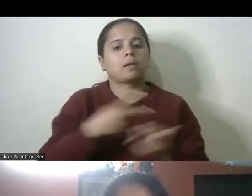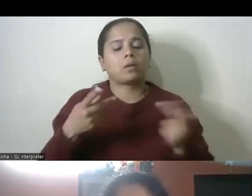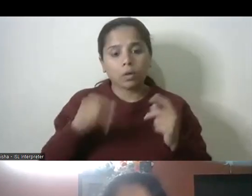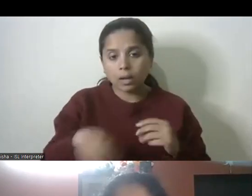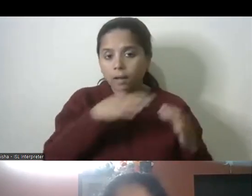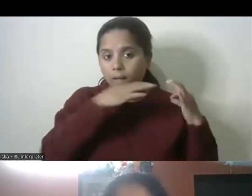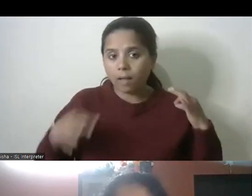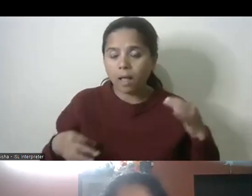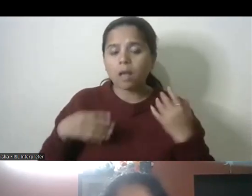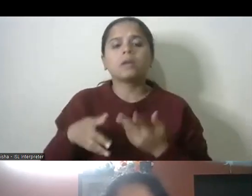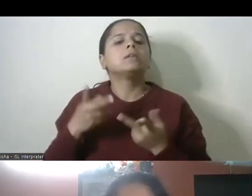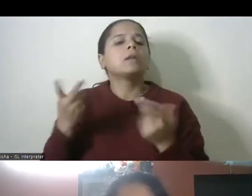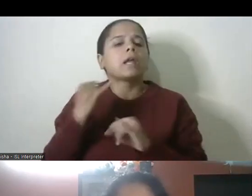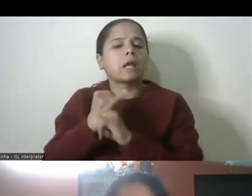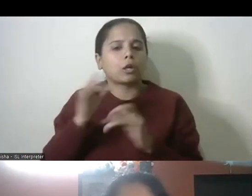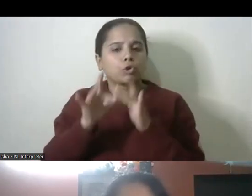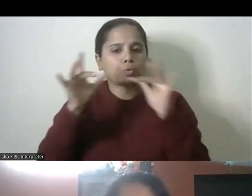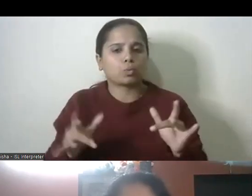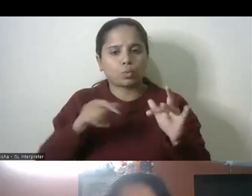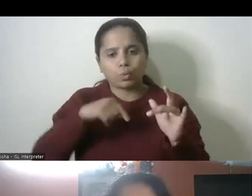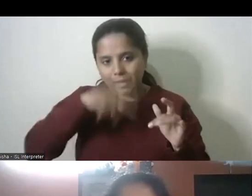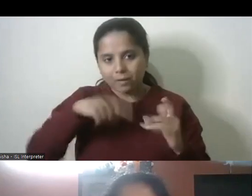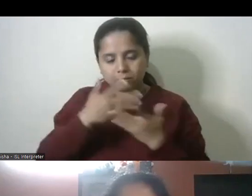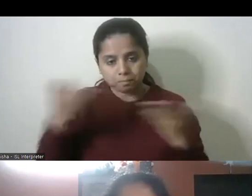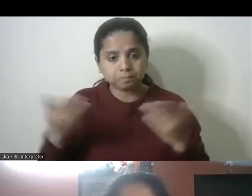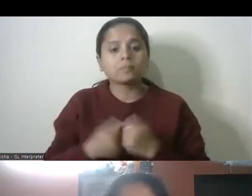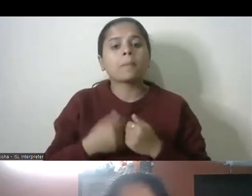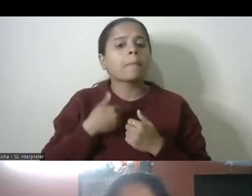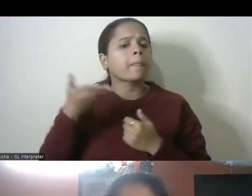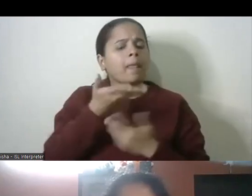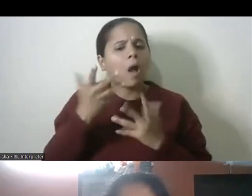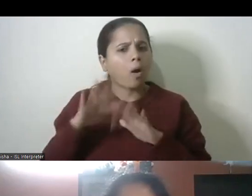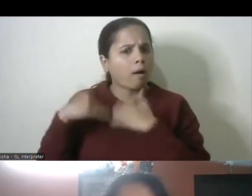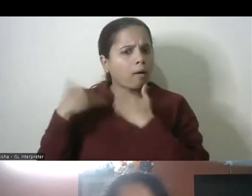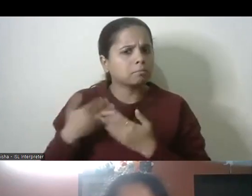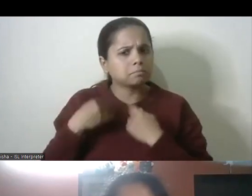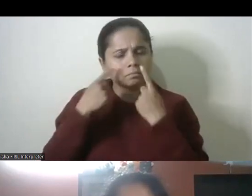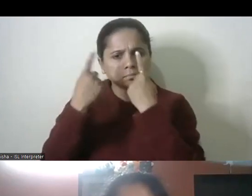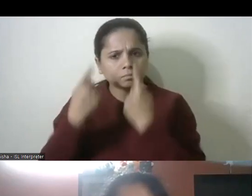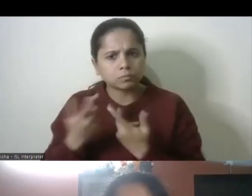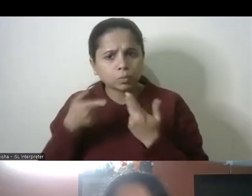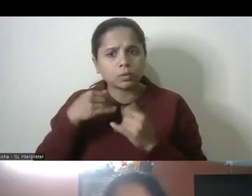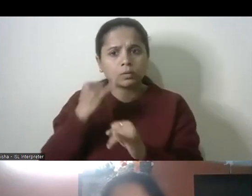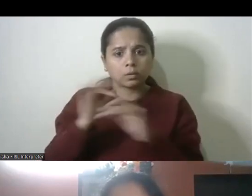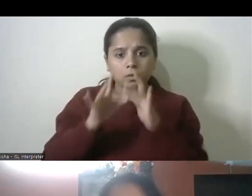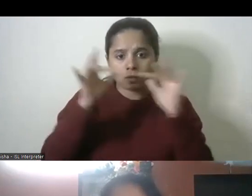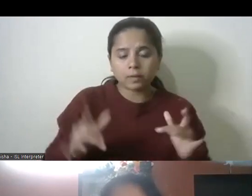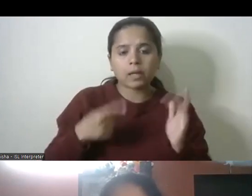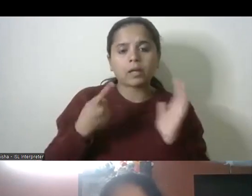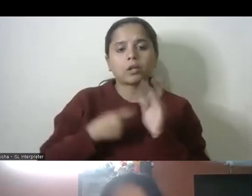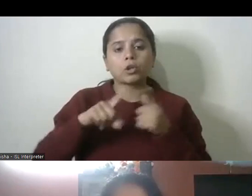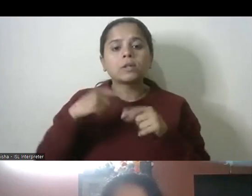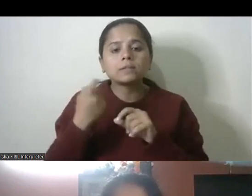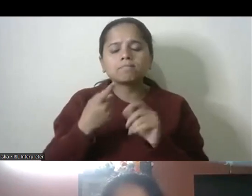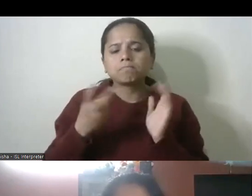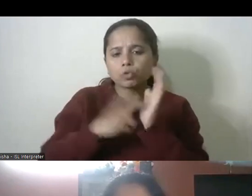educational institutes of the country and have been analyzing how far the mandated constitutional reservation mechanism is followed